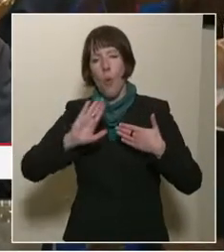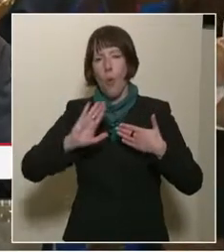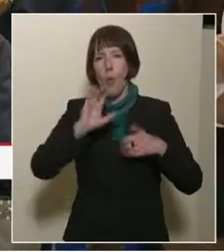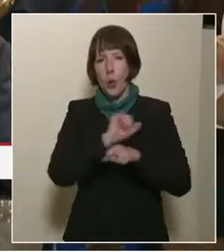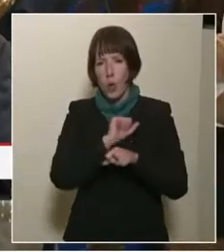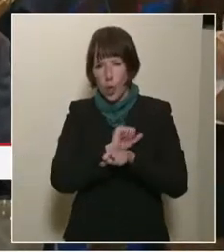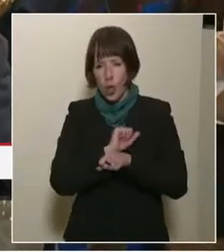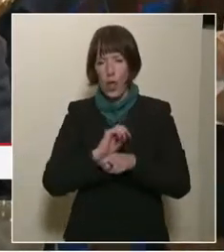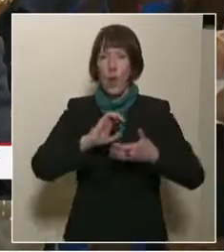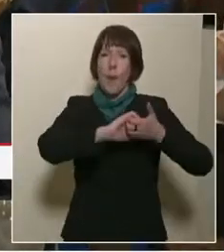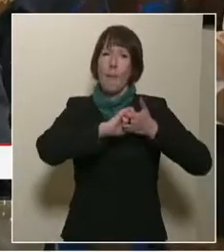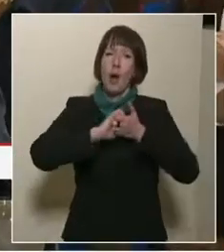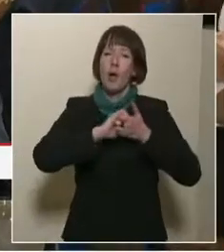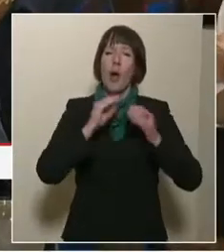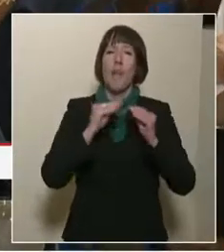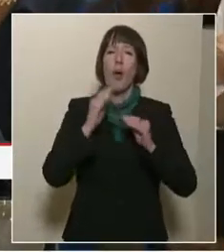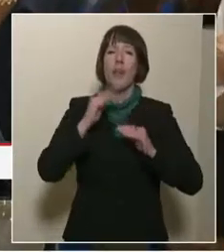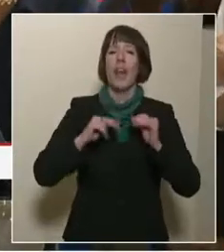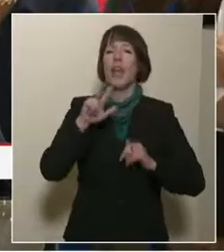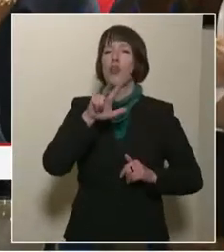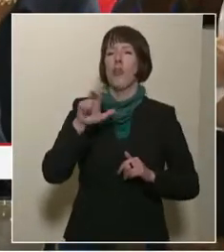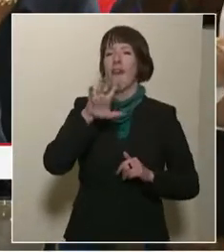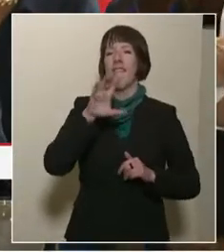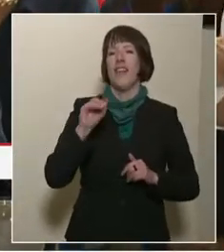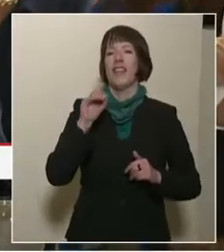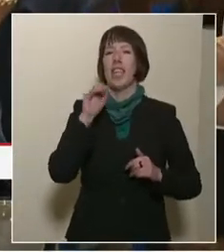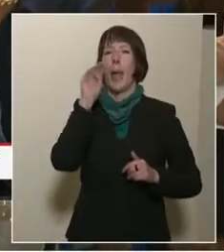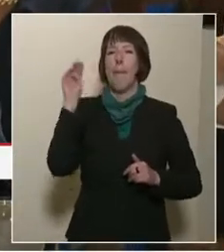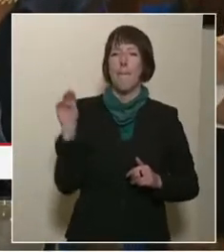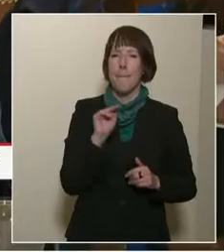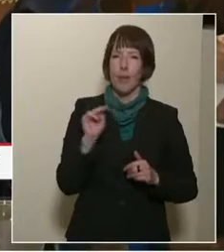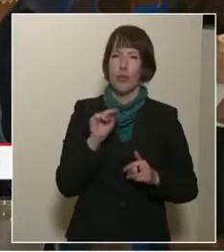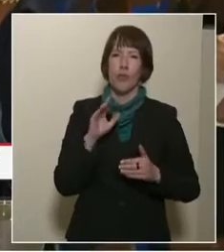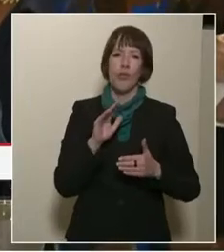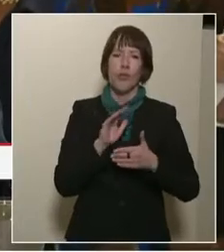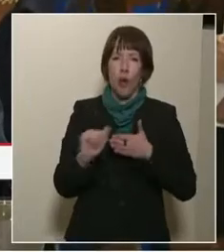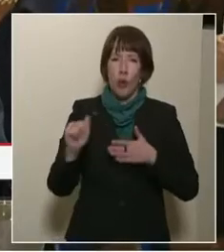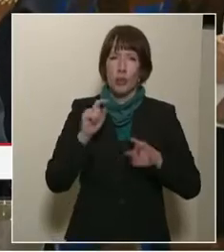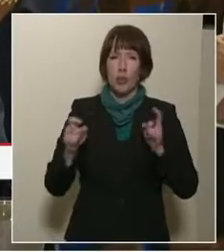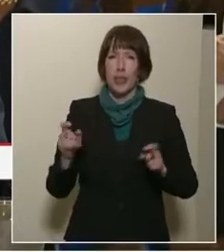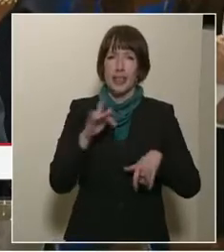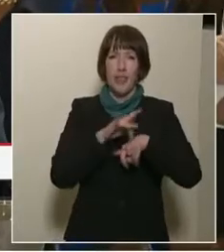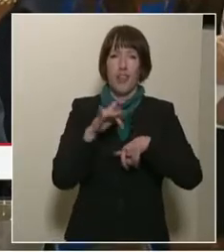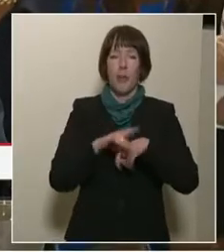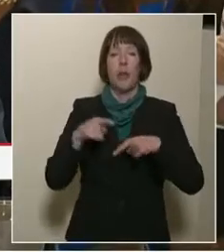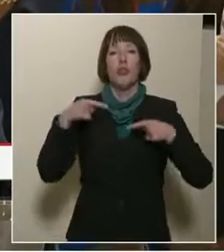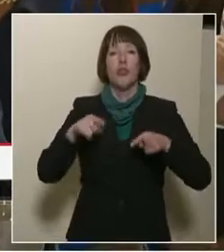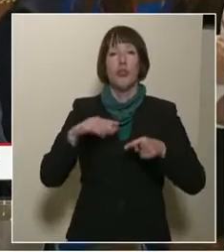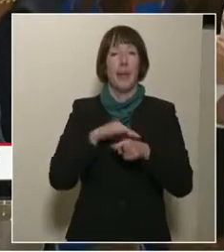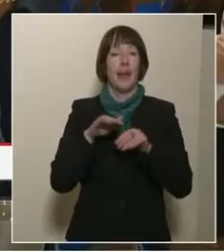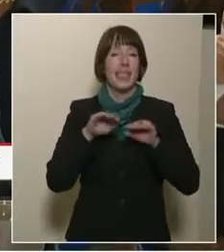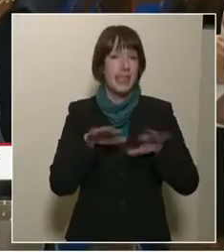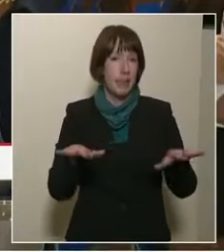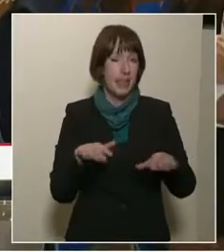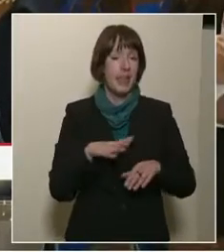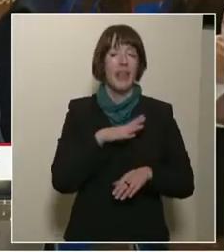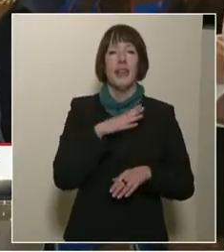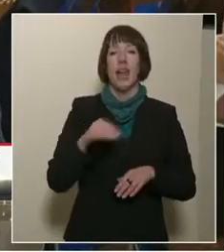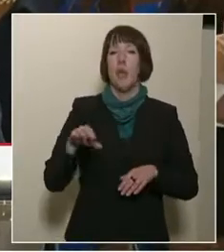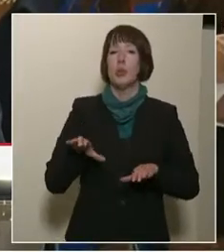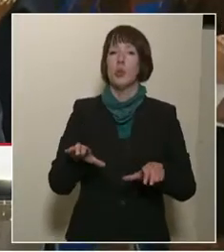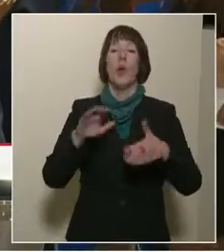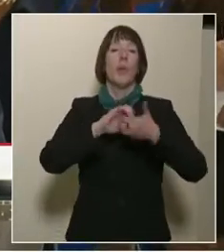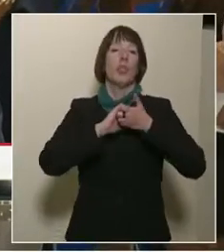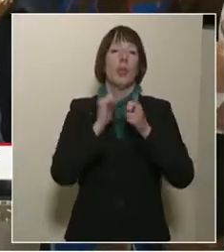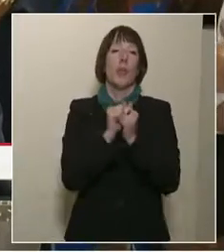The mayor mentioned over $350 million in grants available during the pandemic. And we do it in partnership with